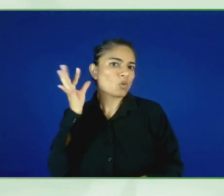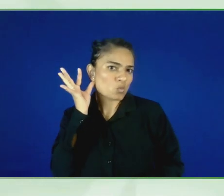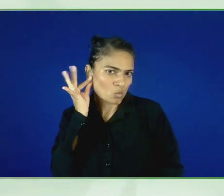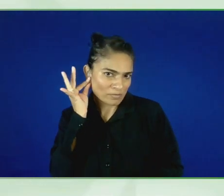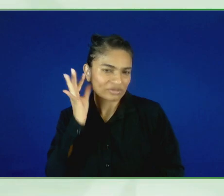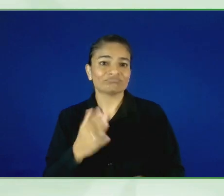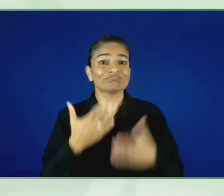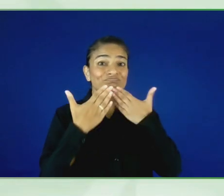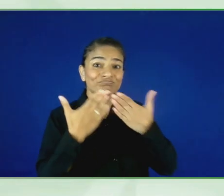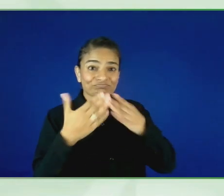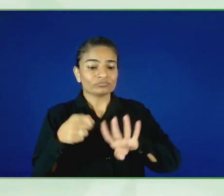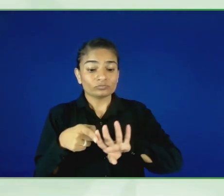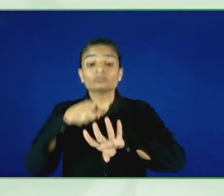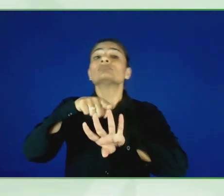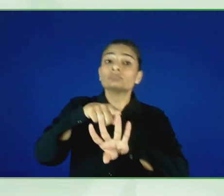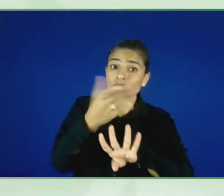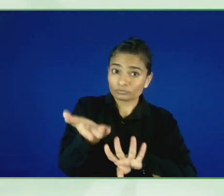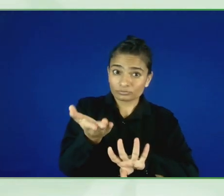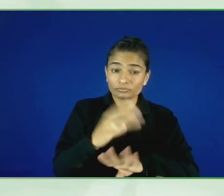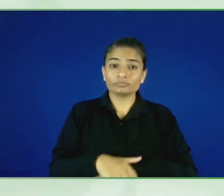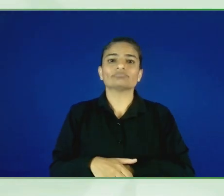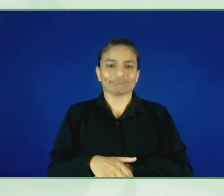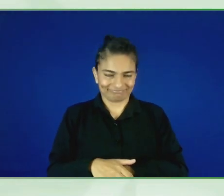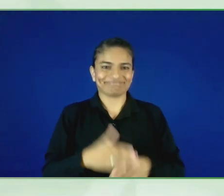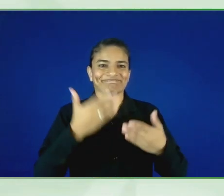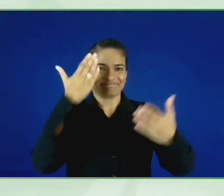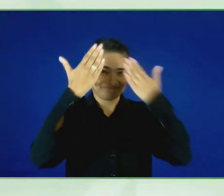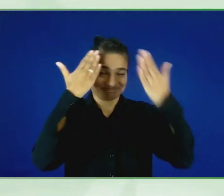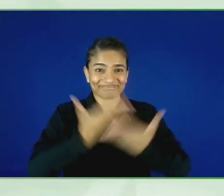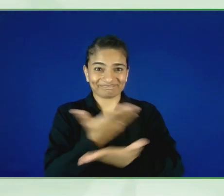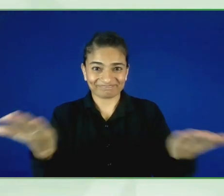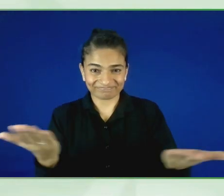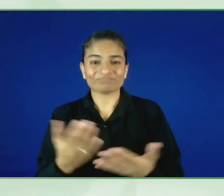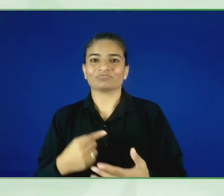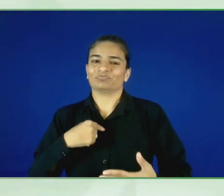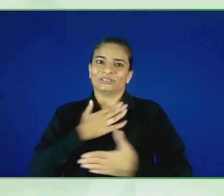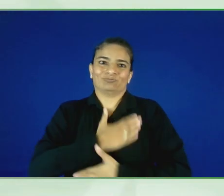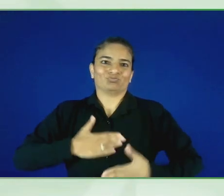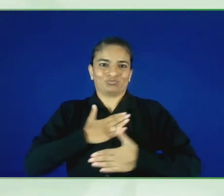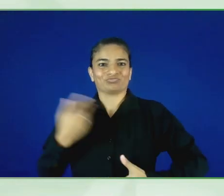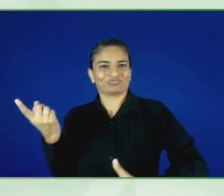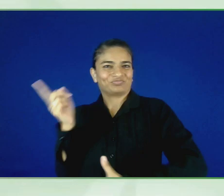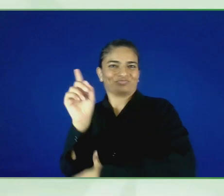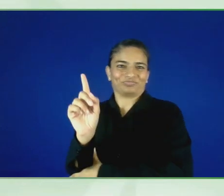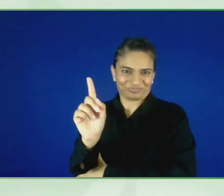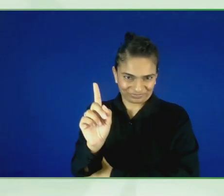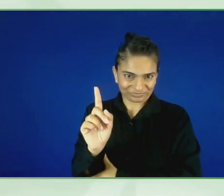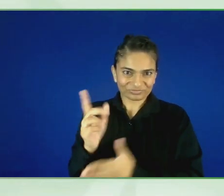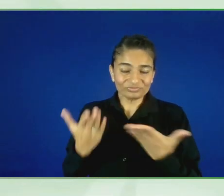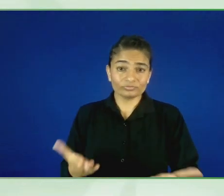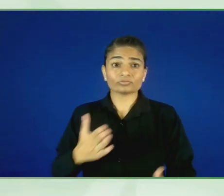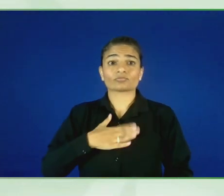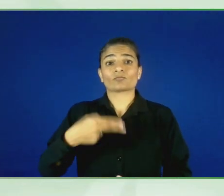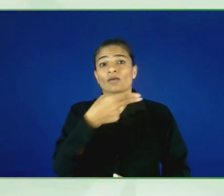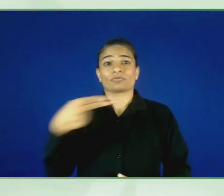Good afternoon, everybody. Really great to be here. My name is Ruth Mathieson. And I head